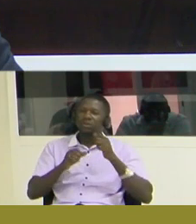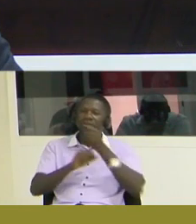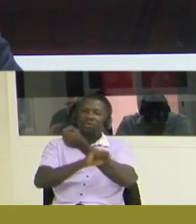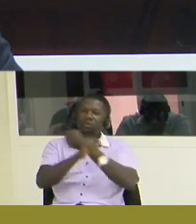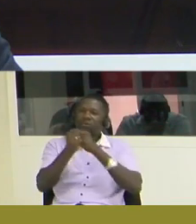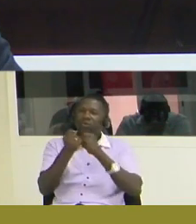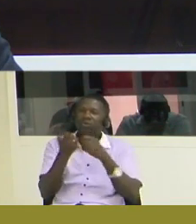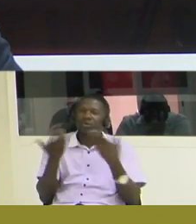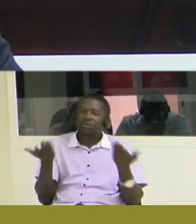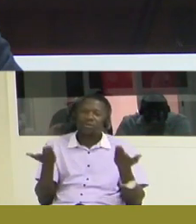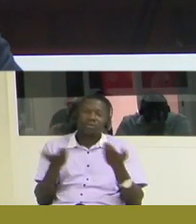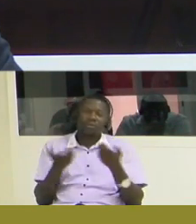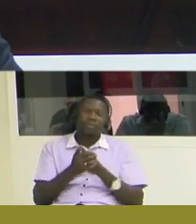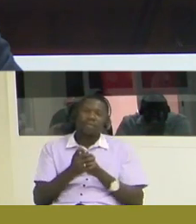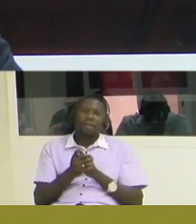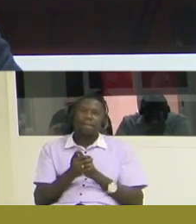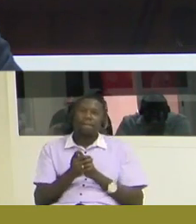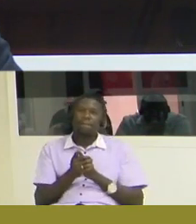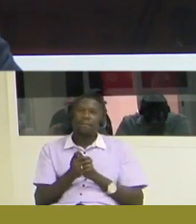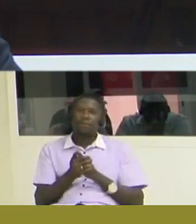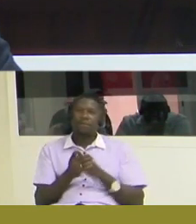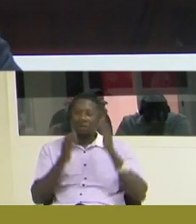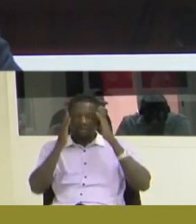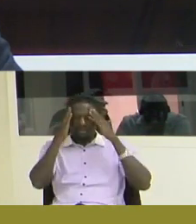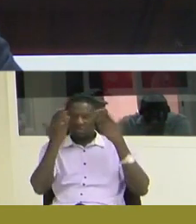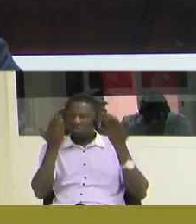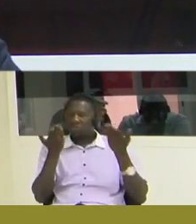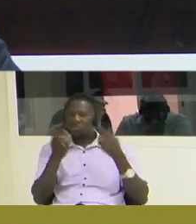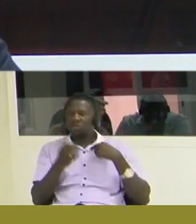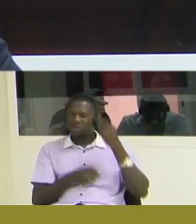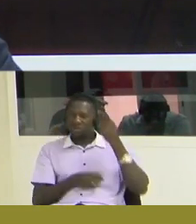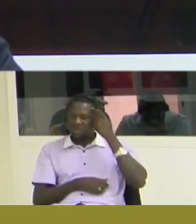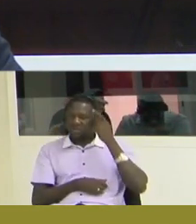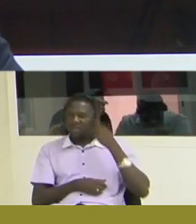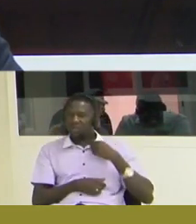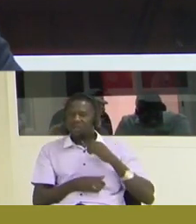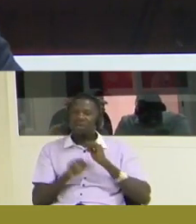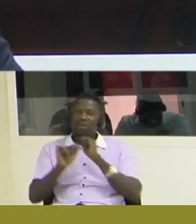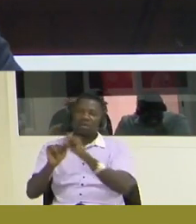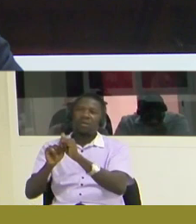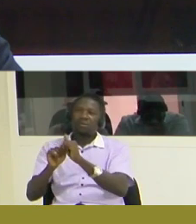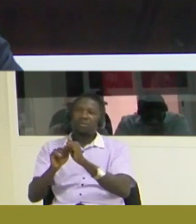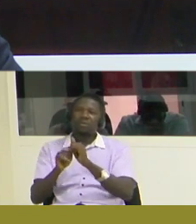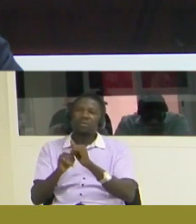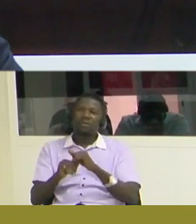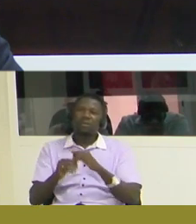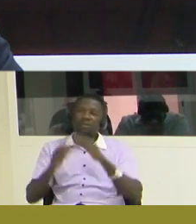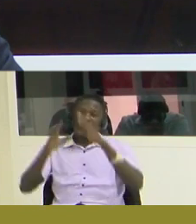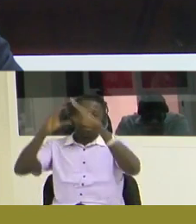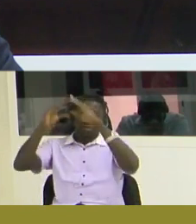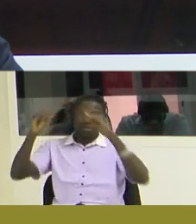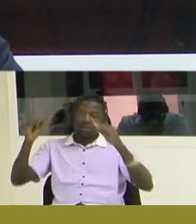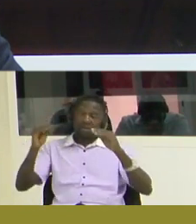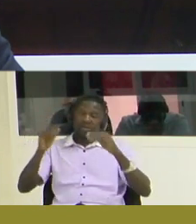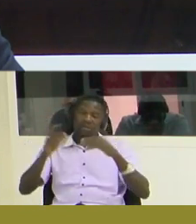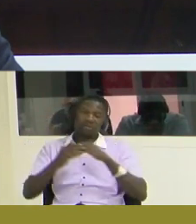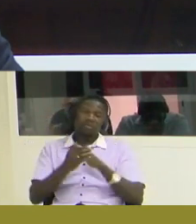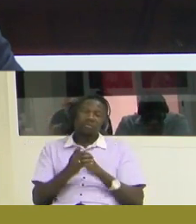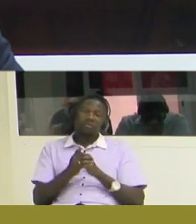was told that they were kept in a hangar is that hunger a place for detention